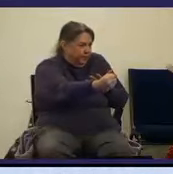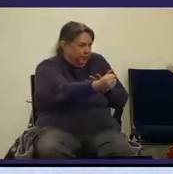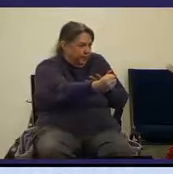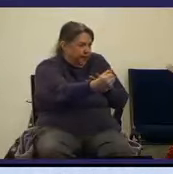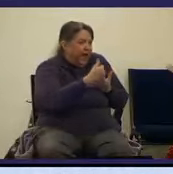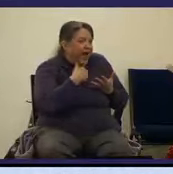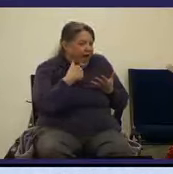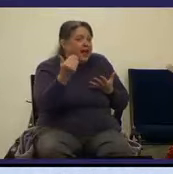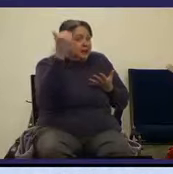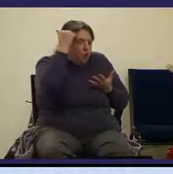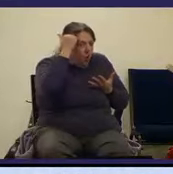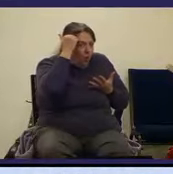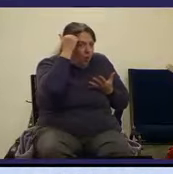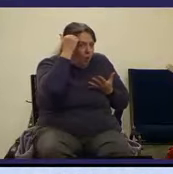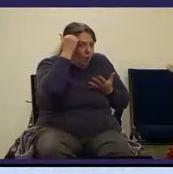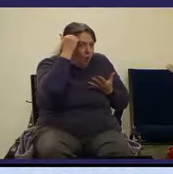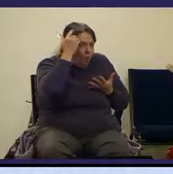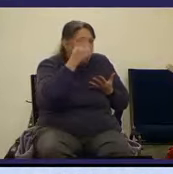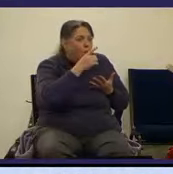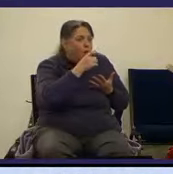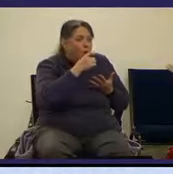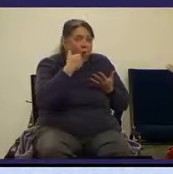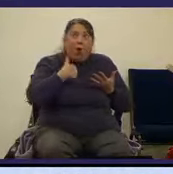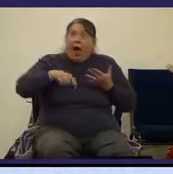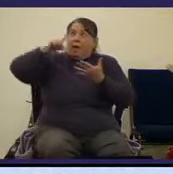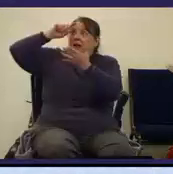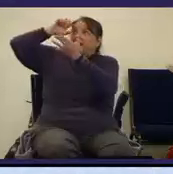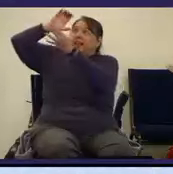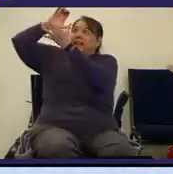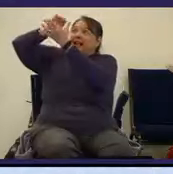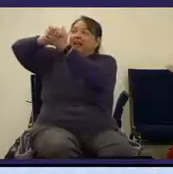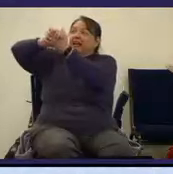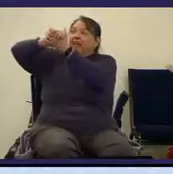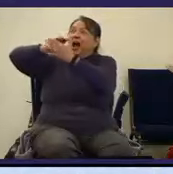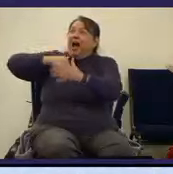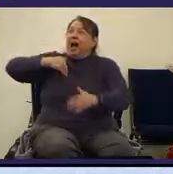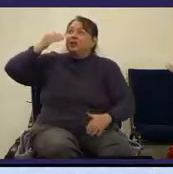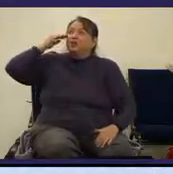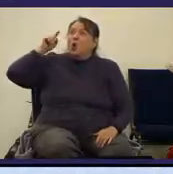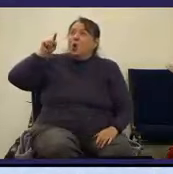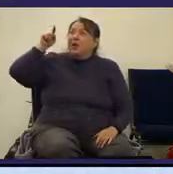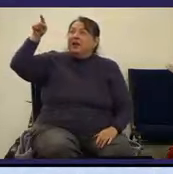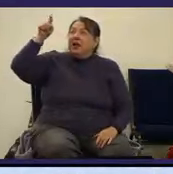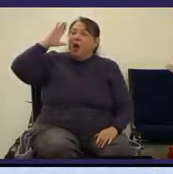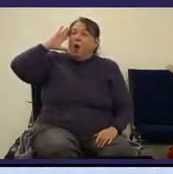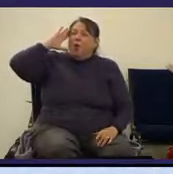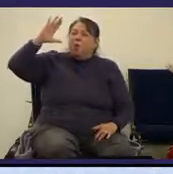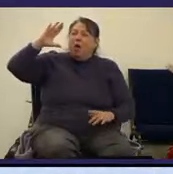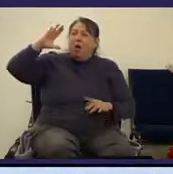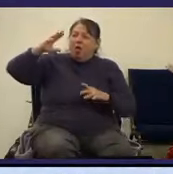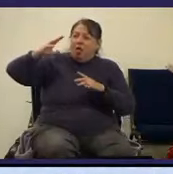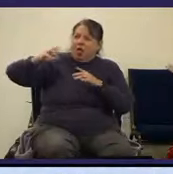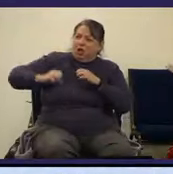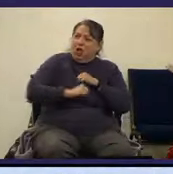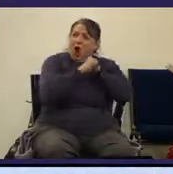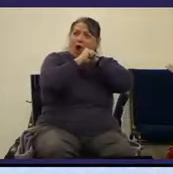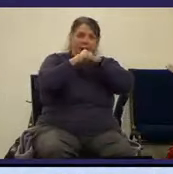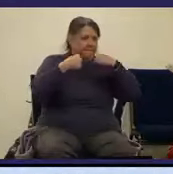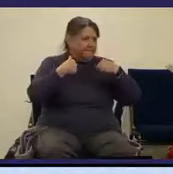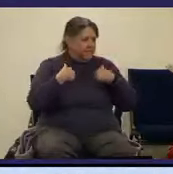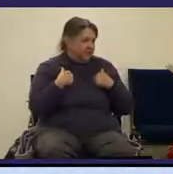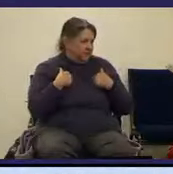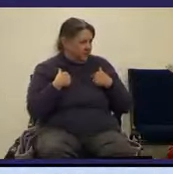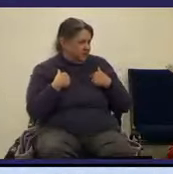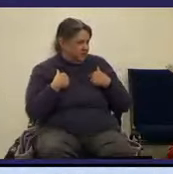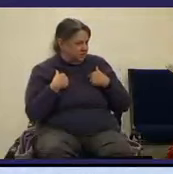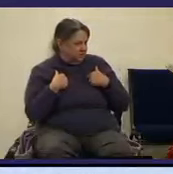who I am. Paul said, I know whom I have believed, and I'm convinced that He is able to guard what I have entrusted to Him for that day. It's knowing